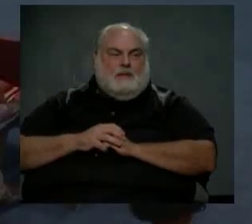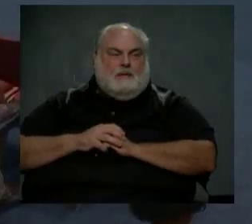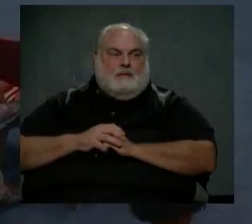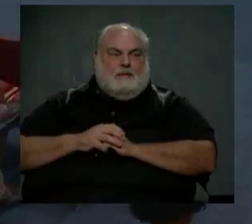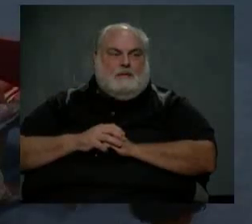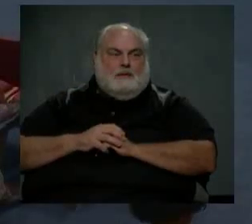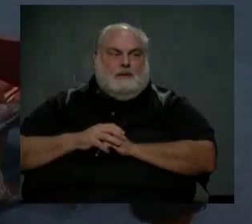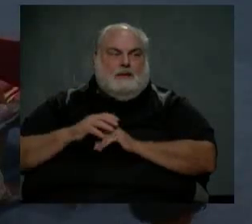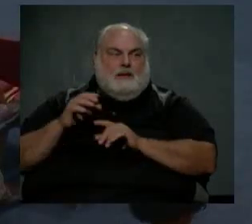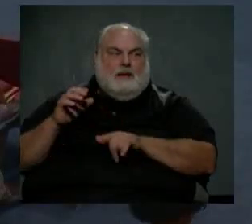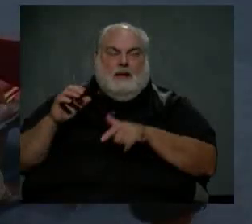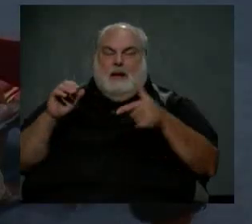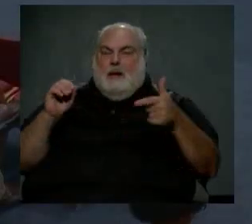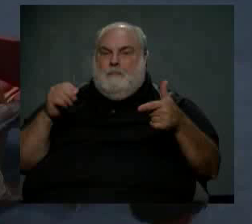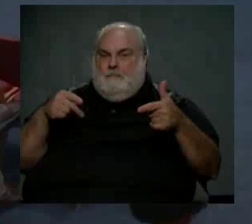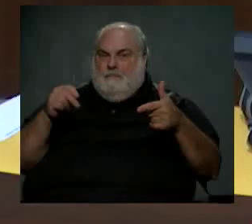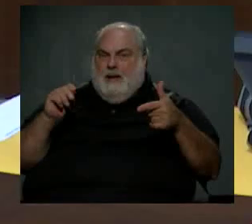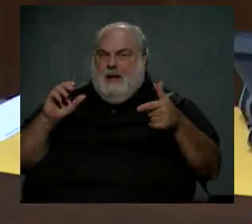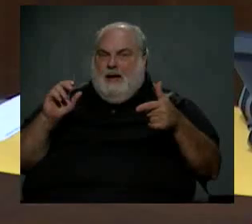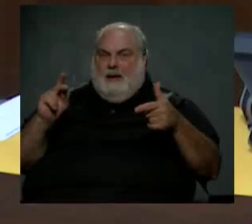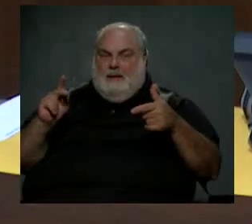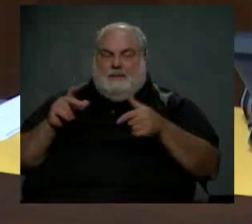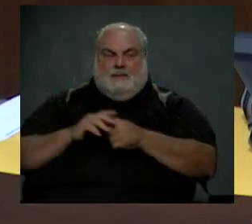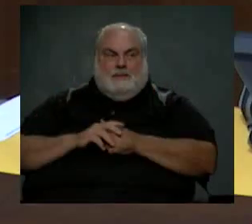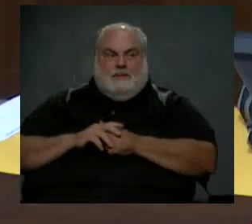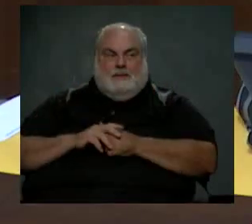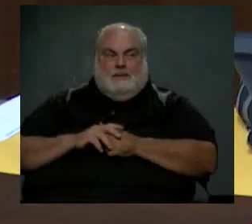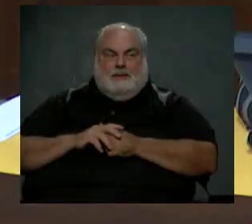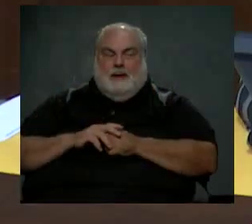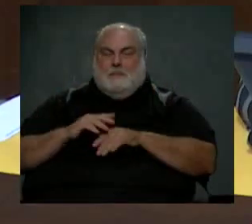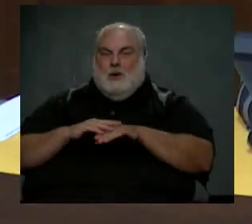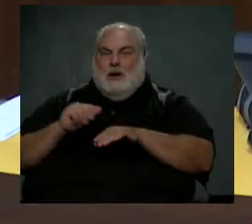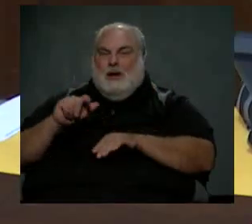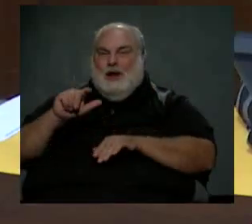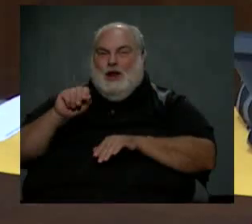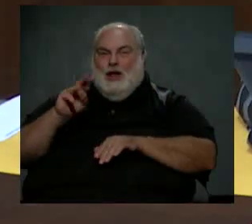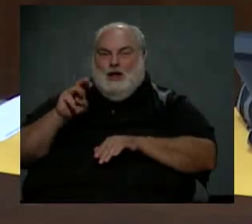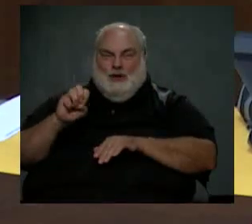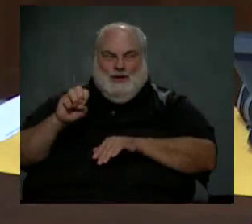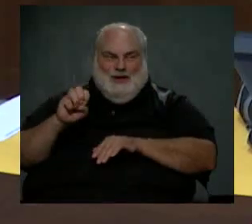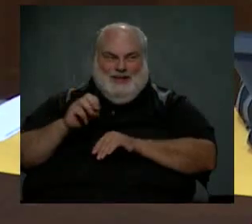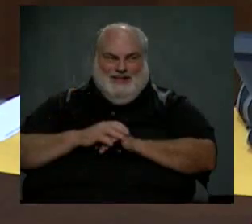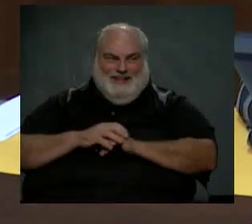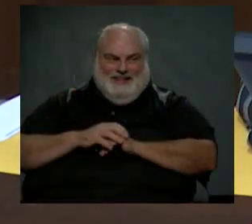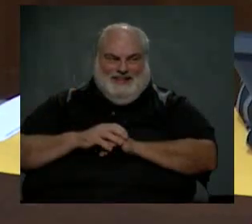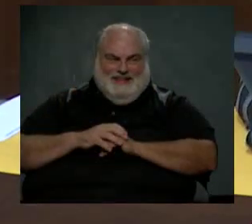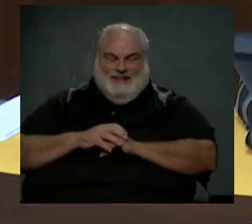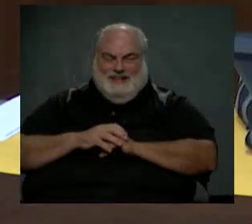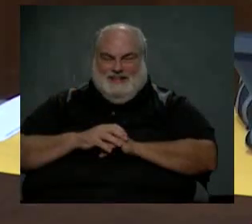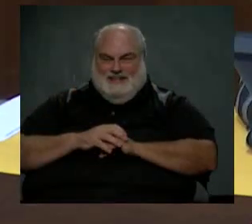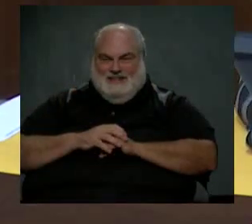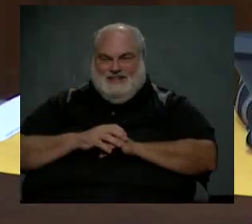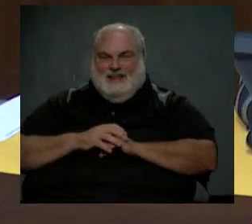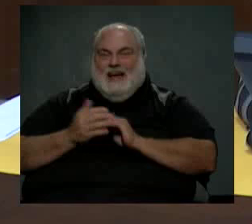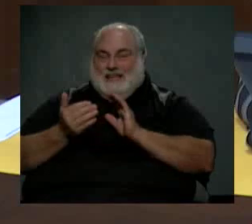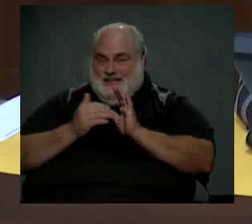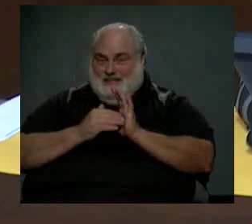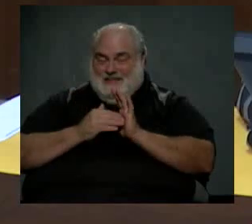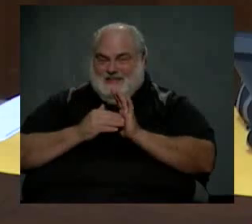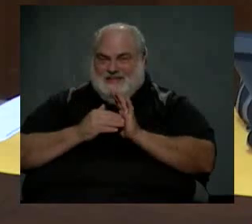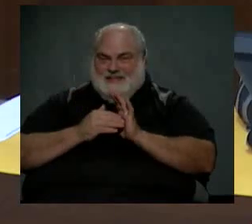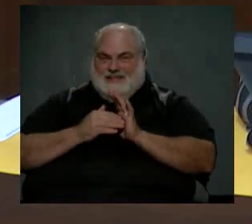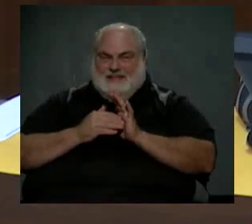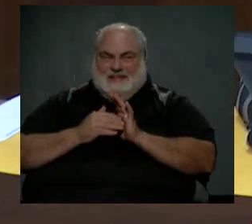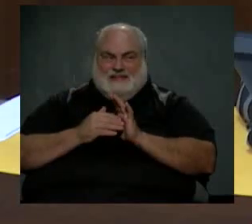Director Peck. Thank you, Vice Mayor. Mr. Lowe, this is for you again. And maybe